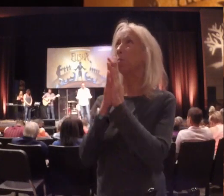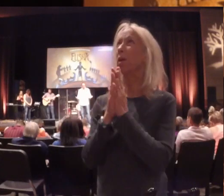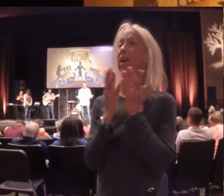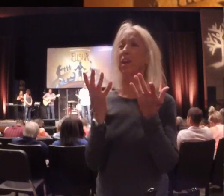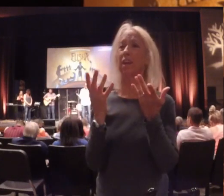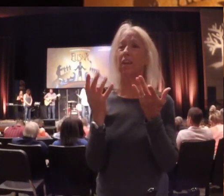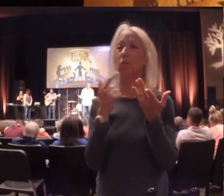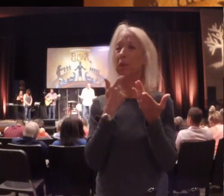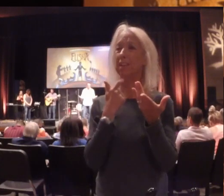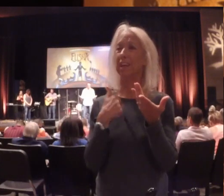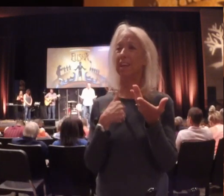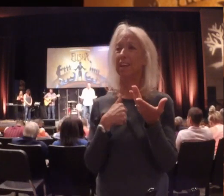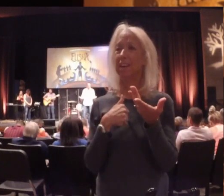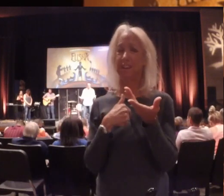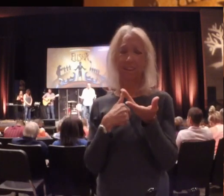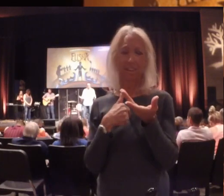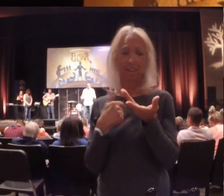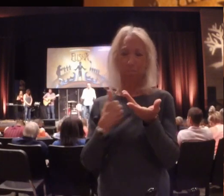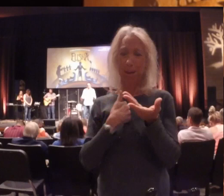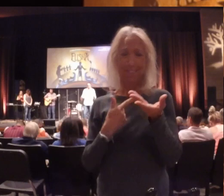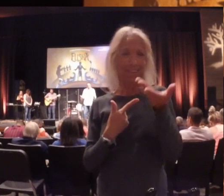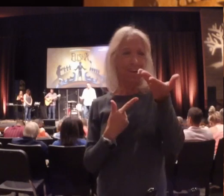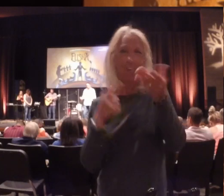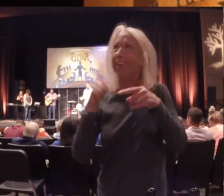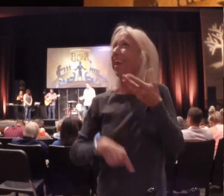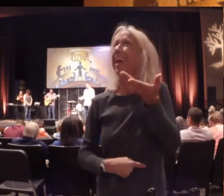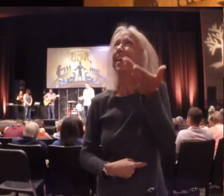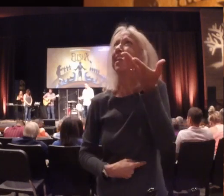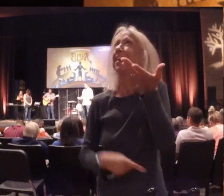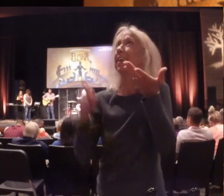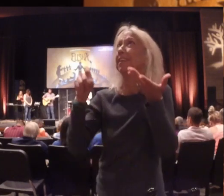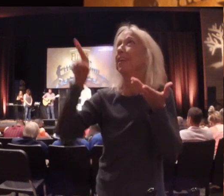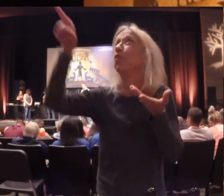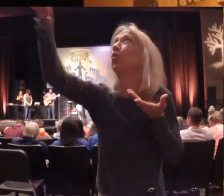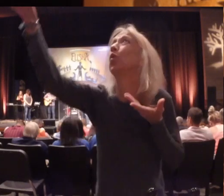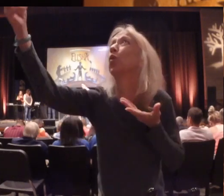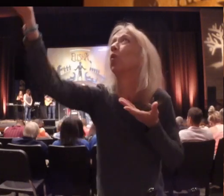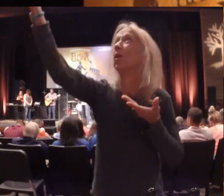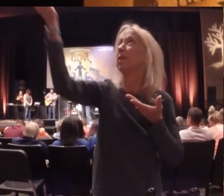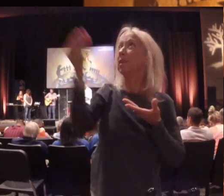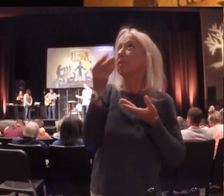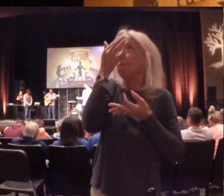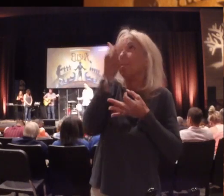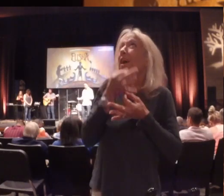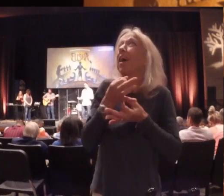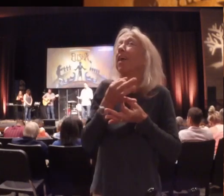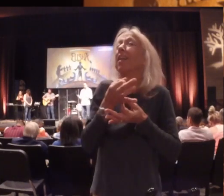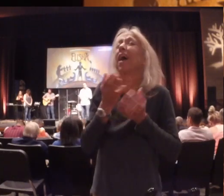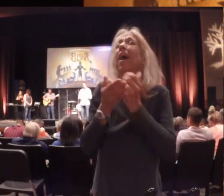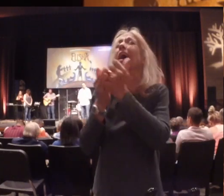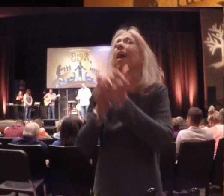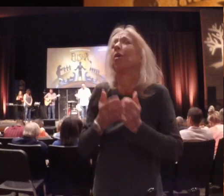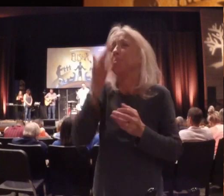And Lord, we come to you as people with our hands open saying, we need help. We need you. Give us the